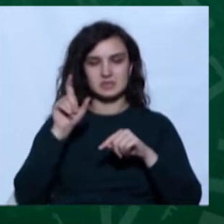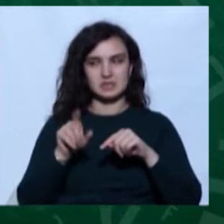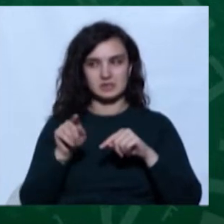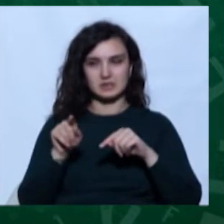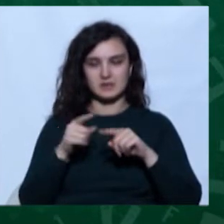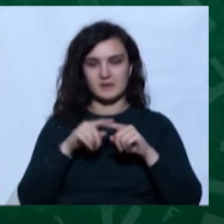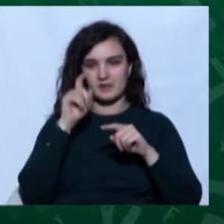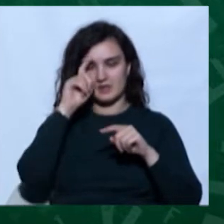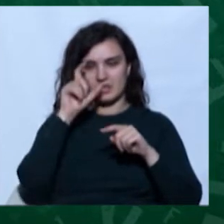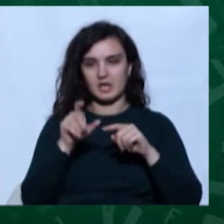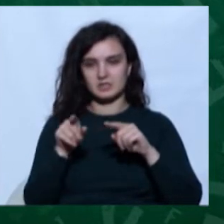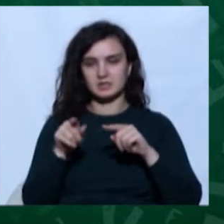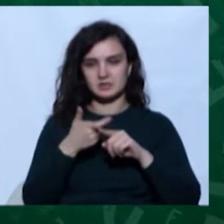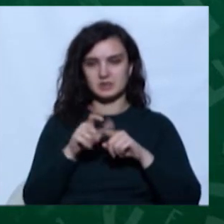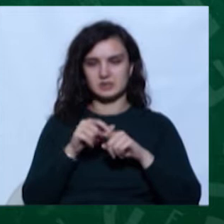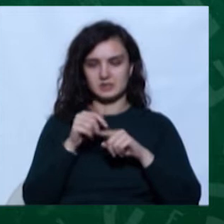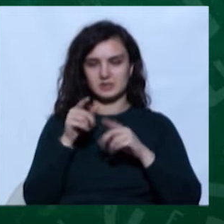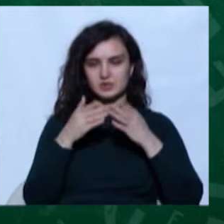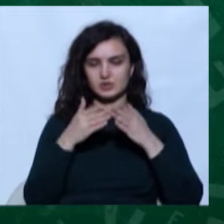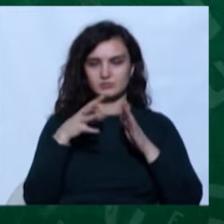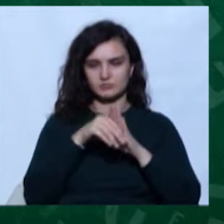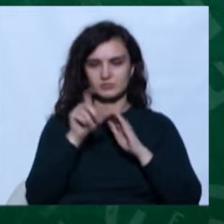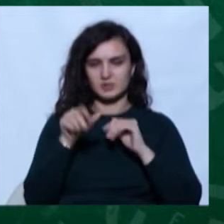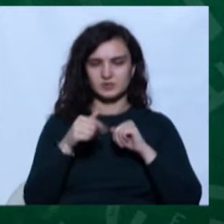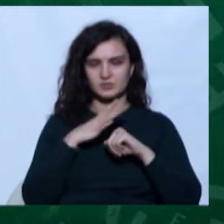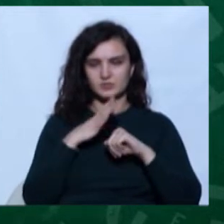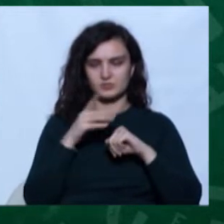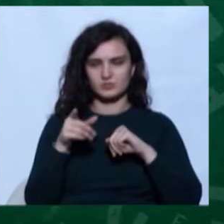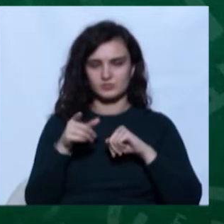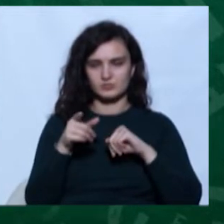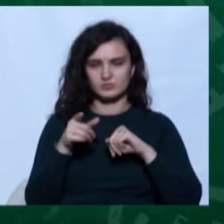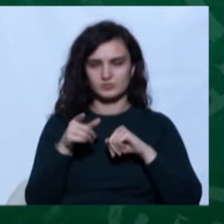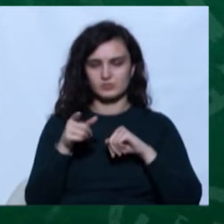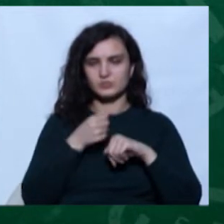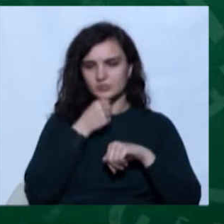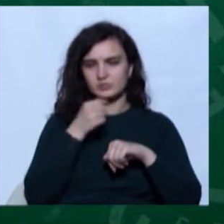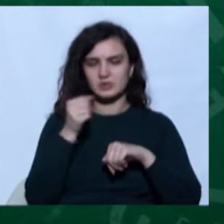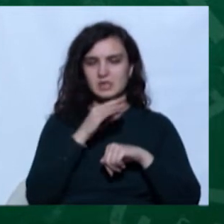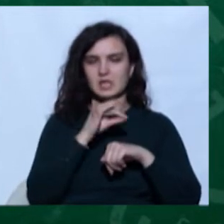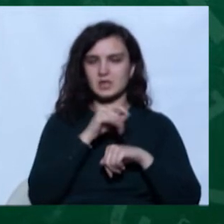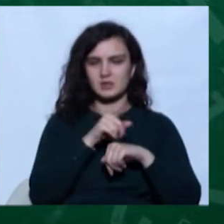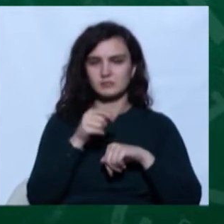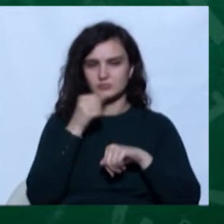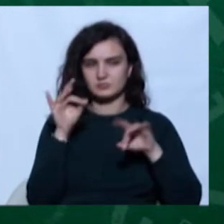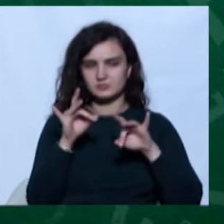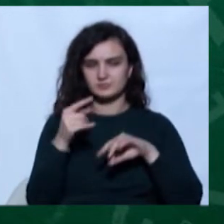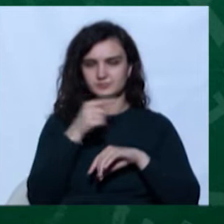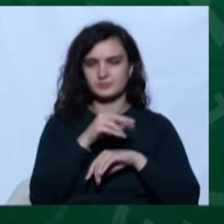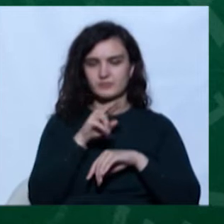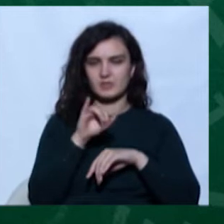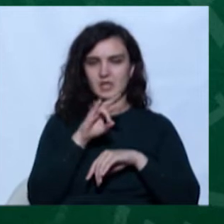the man in charge of the goods on the ship. He's older than Dantes, so he's jealous of